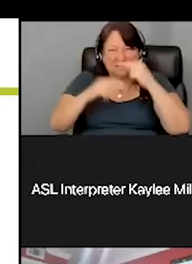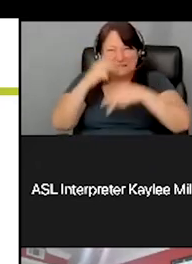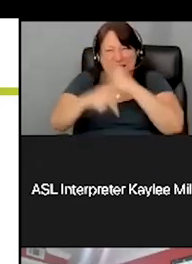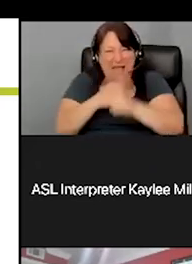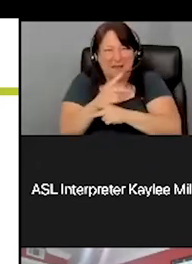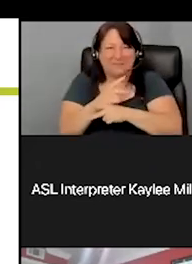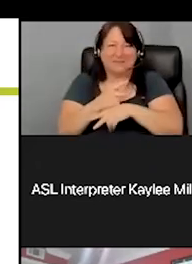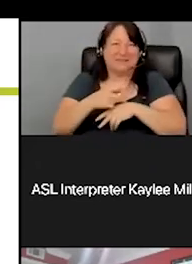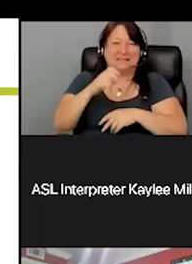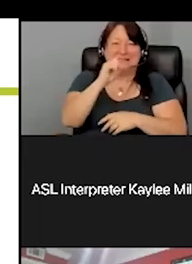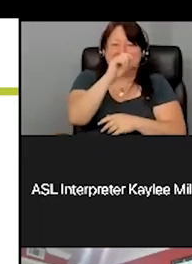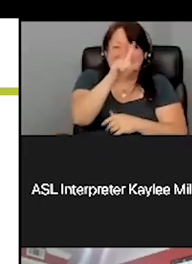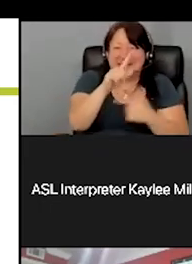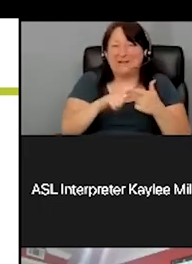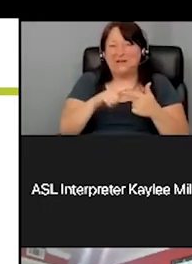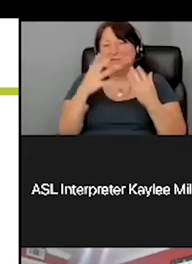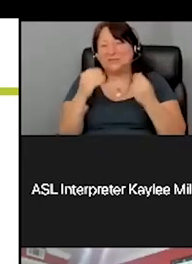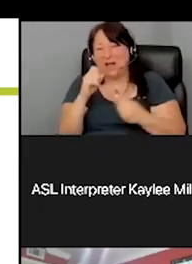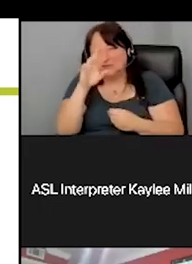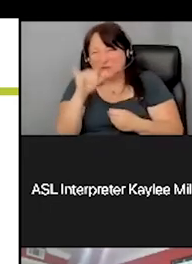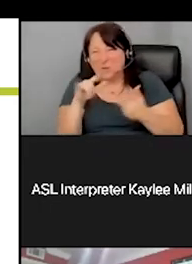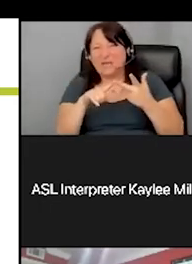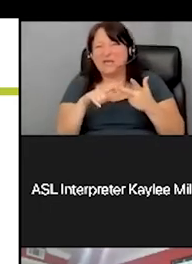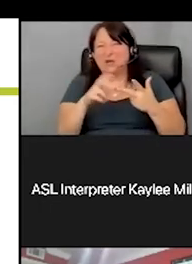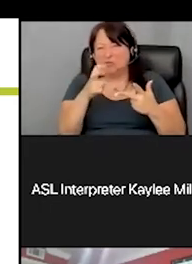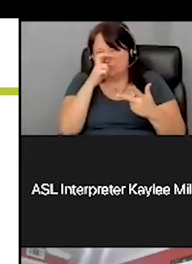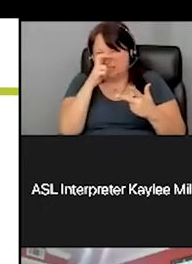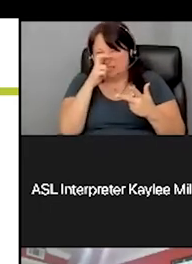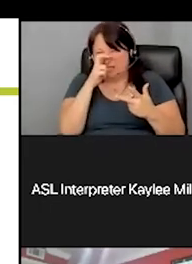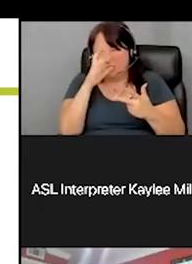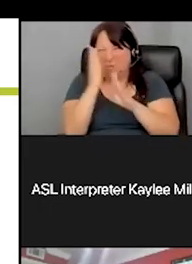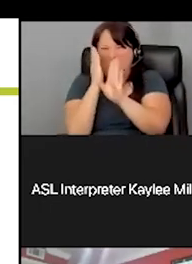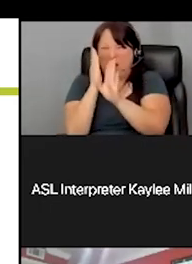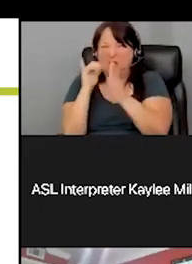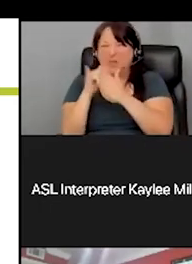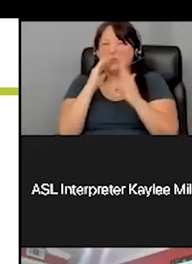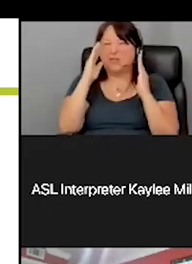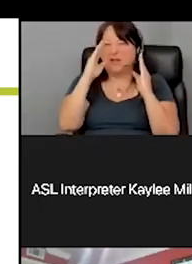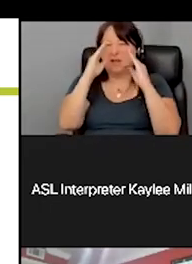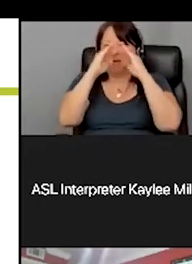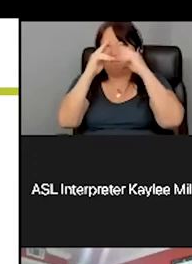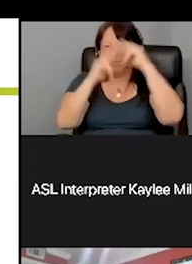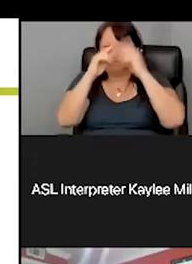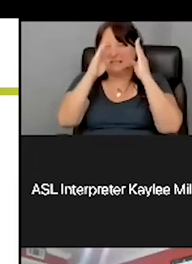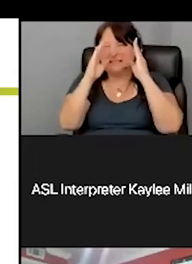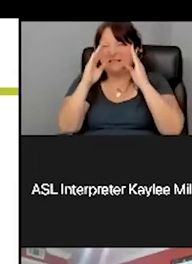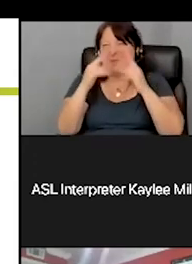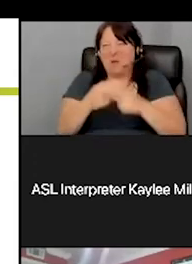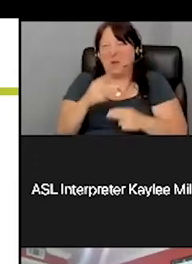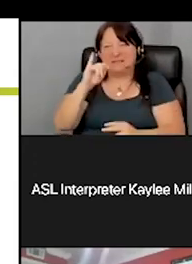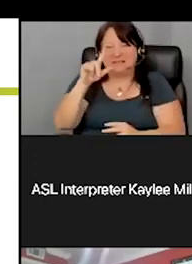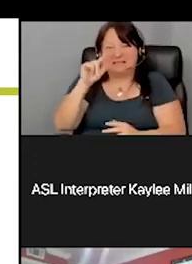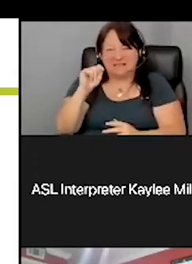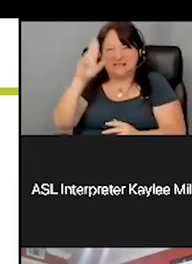steel, and I call it rigid wall. These are the quote unquote tilt up buildings. I don't like to call them tilt up because they